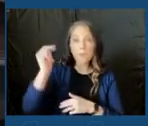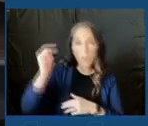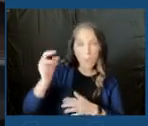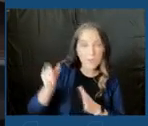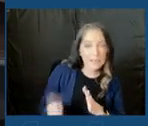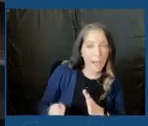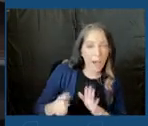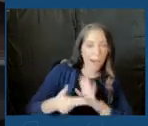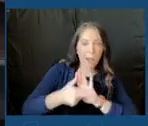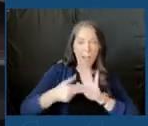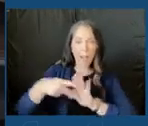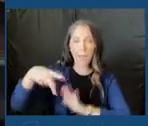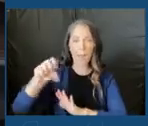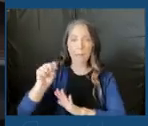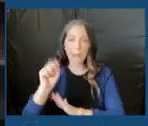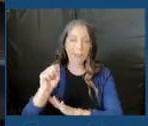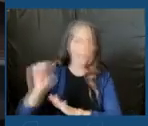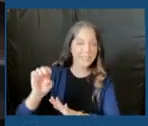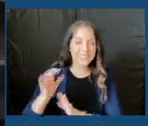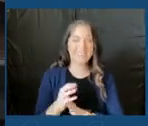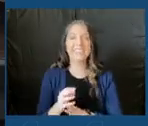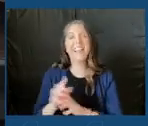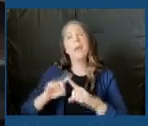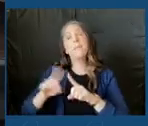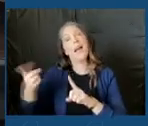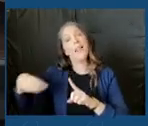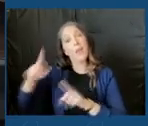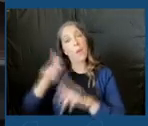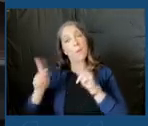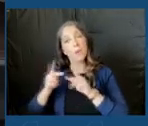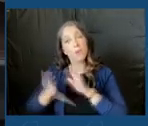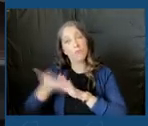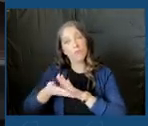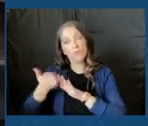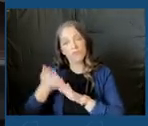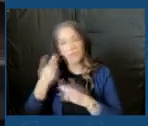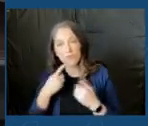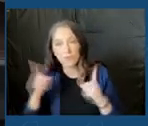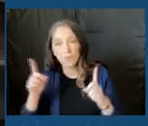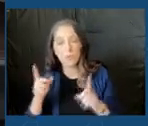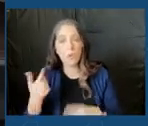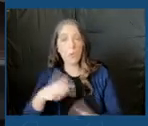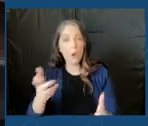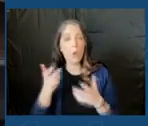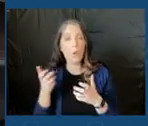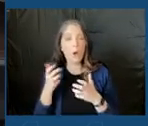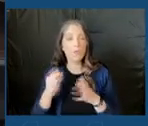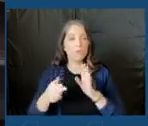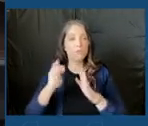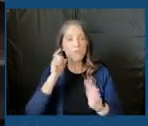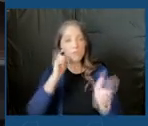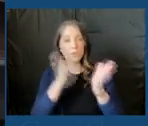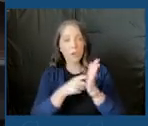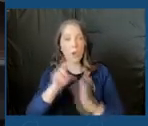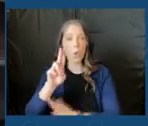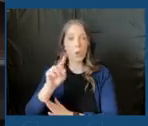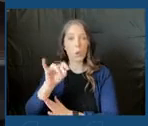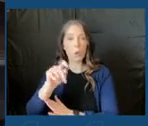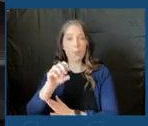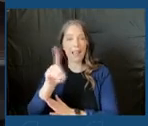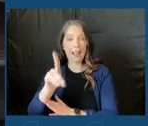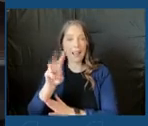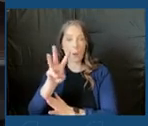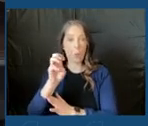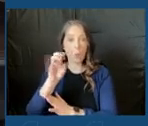they're the ones who get it done. And we would be remiss if we did not acknowledge the United Way team. So